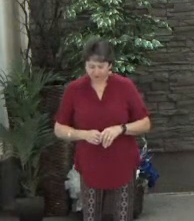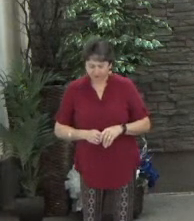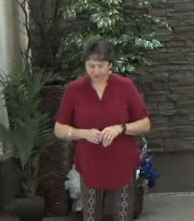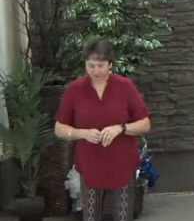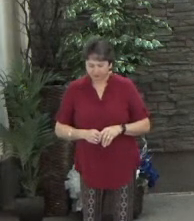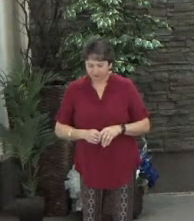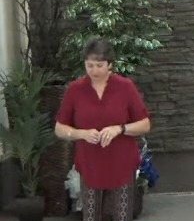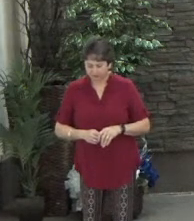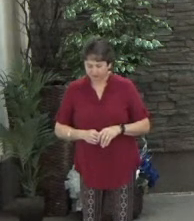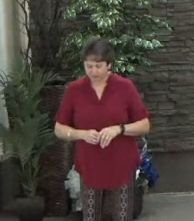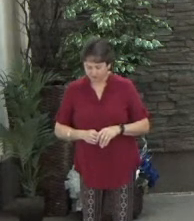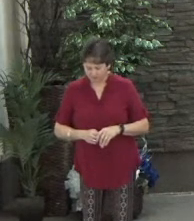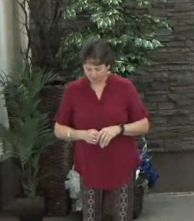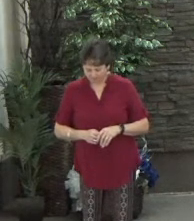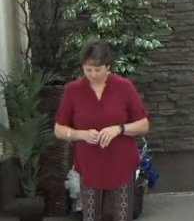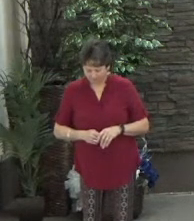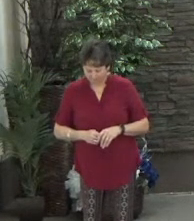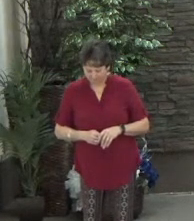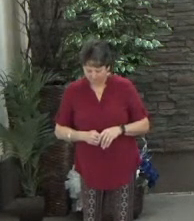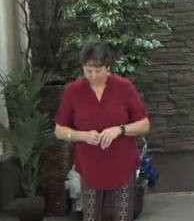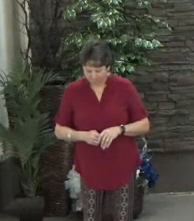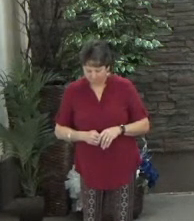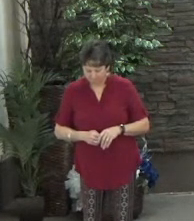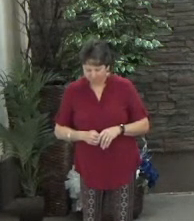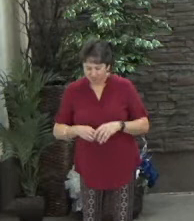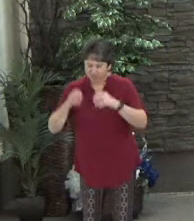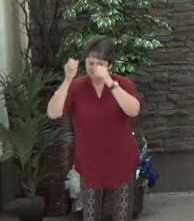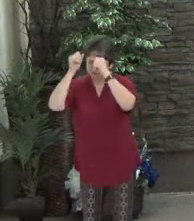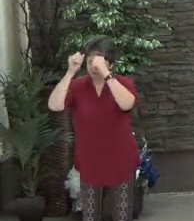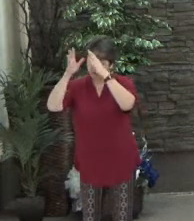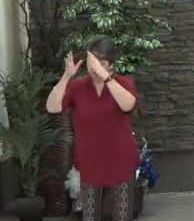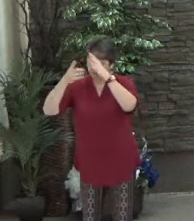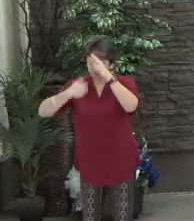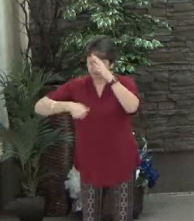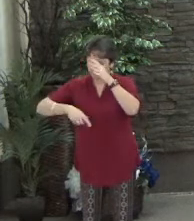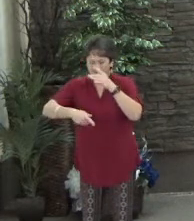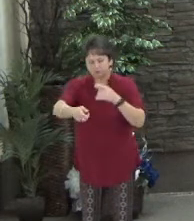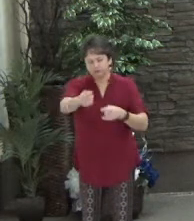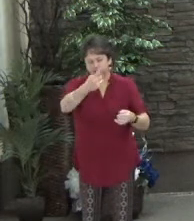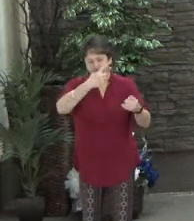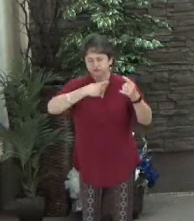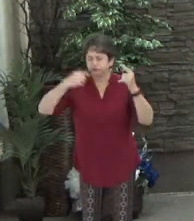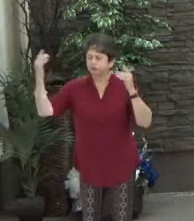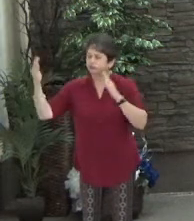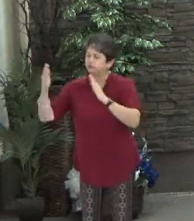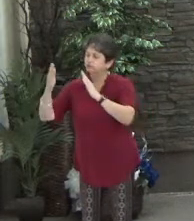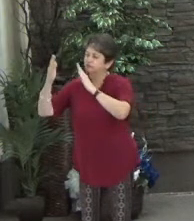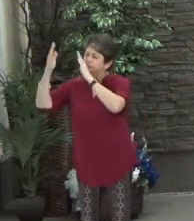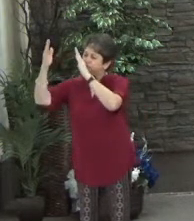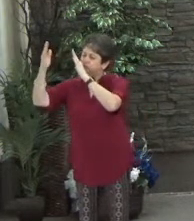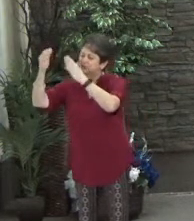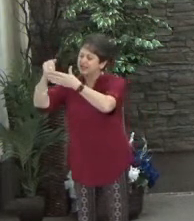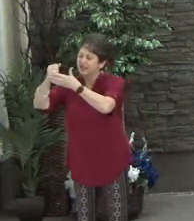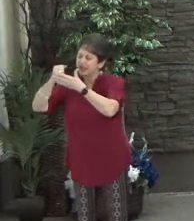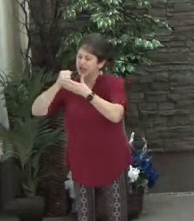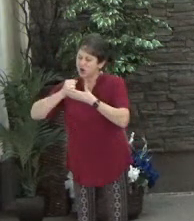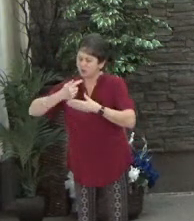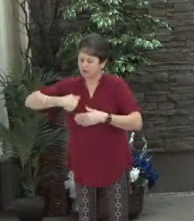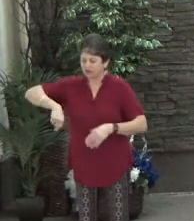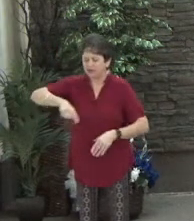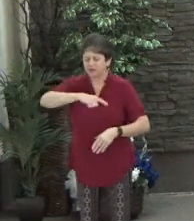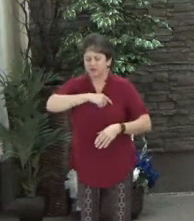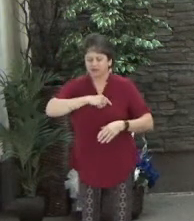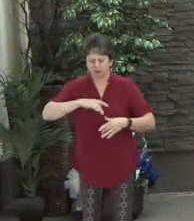Father, as we come to you this morning, I pray that you would help us to empty ourselves just as you emptied